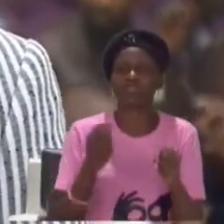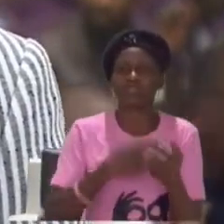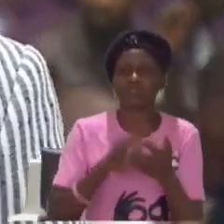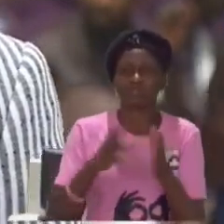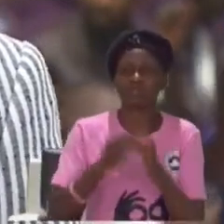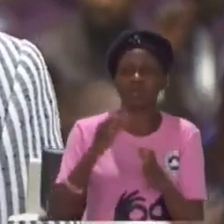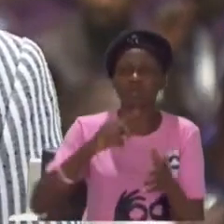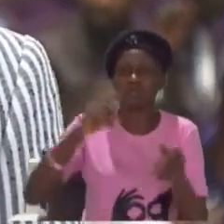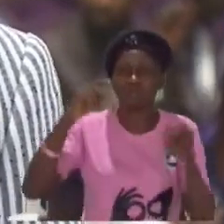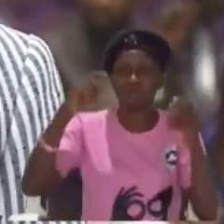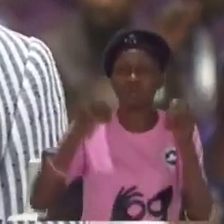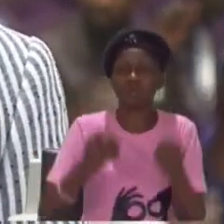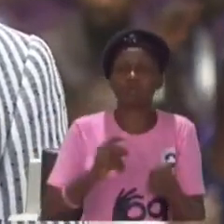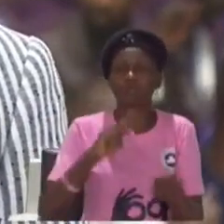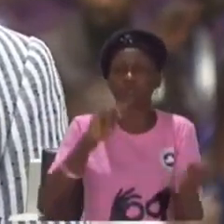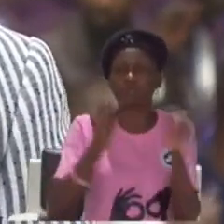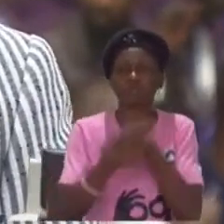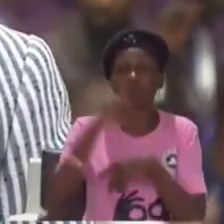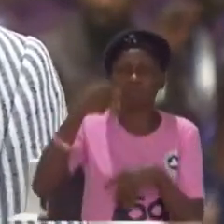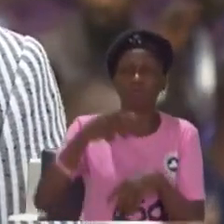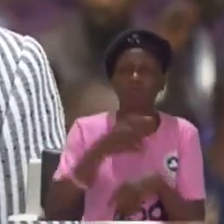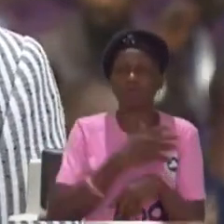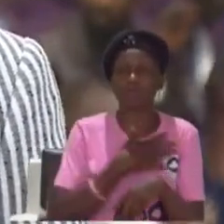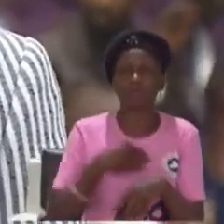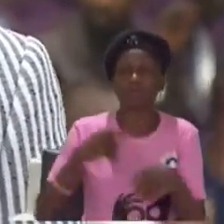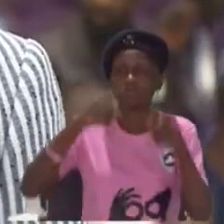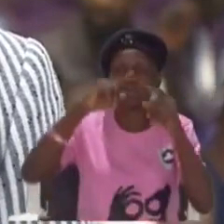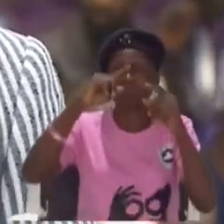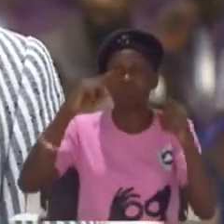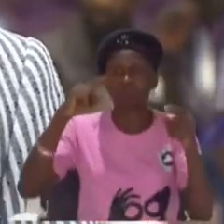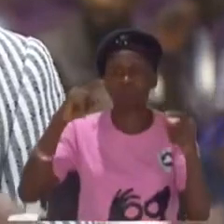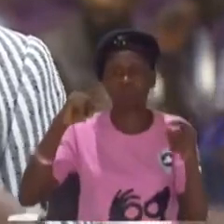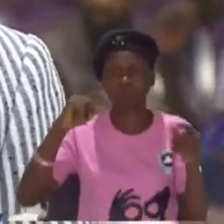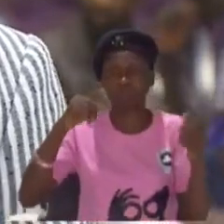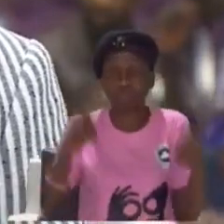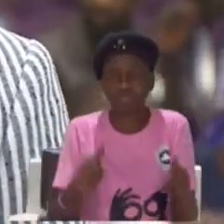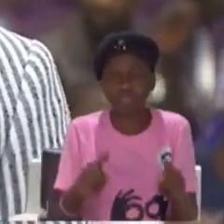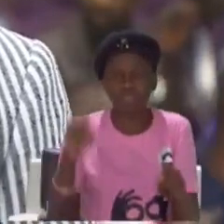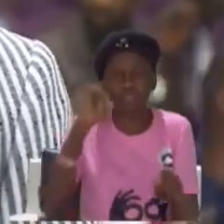Spirit turned up. He turned up and suddenly I began to